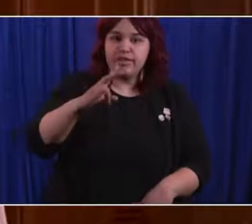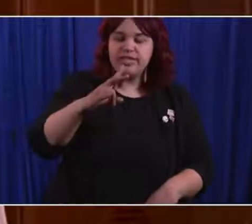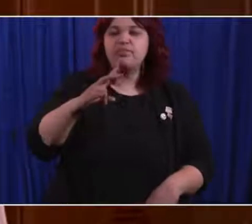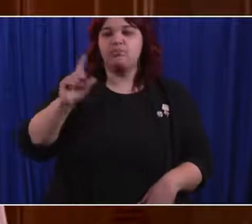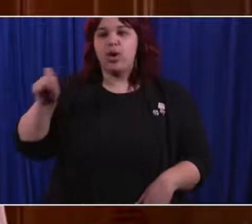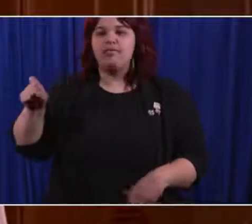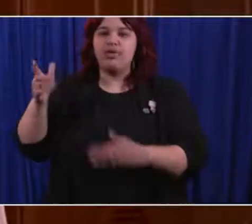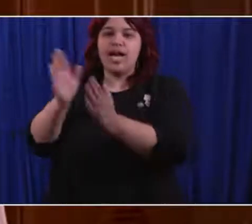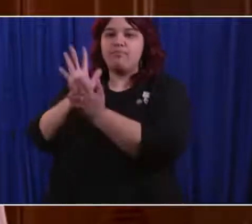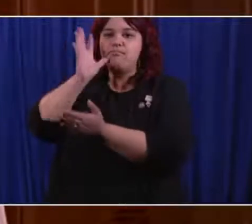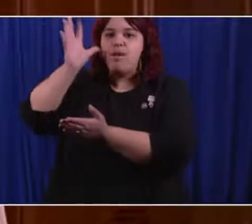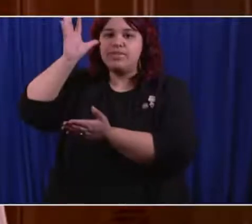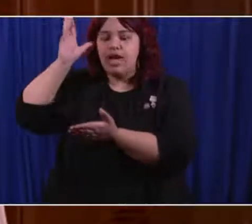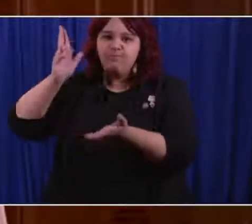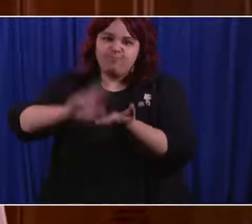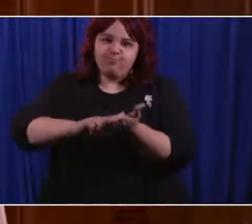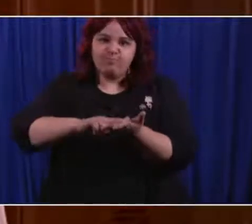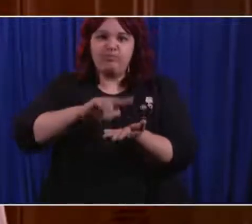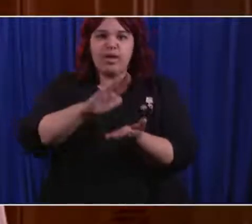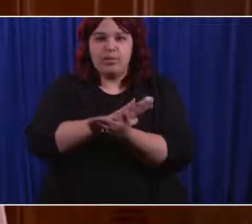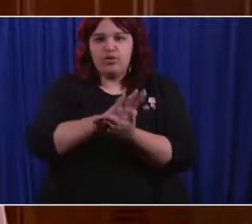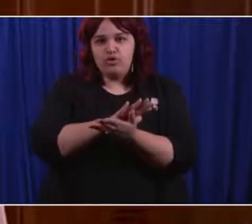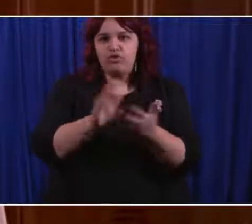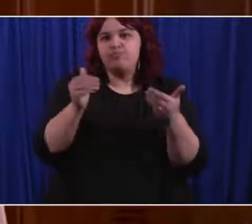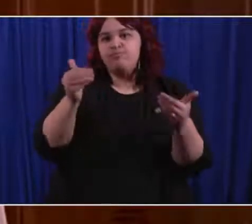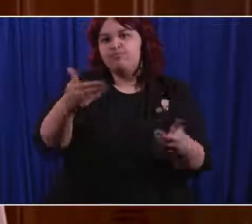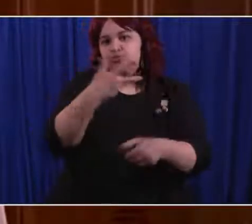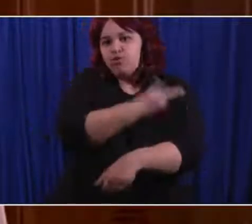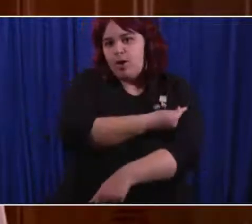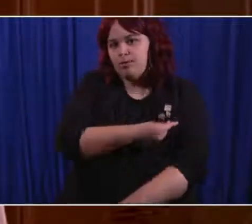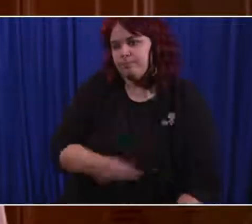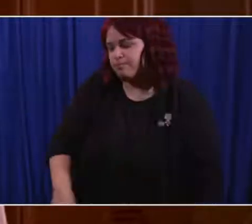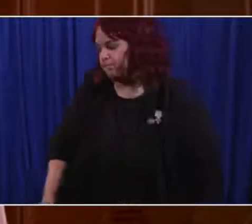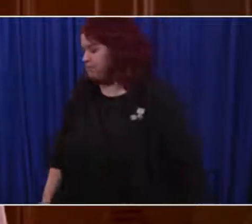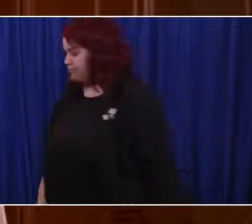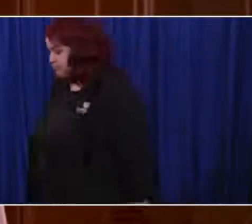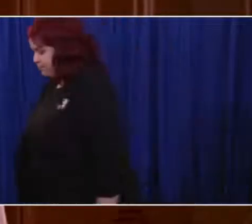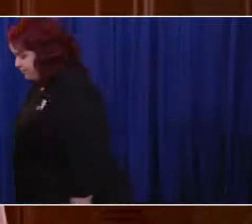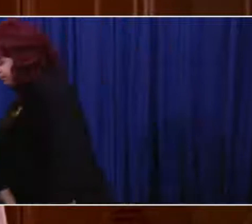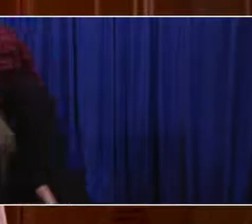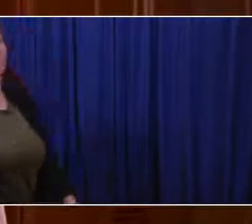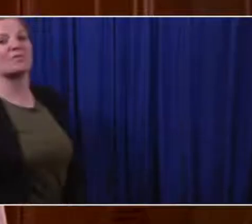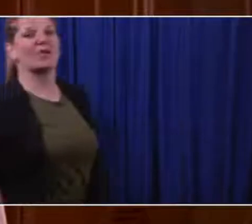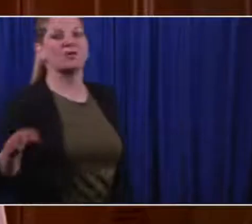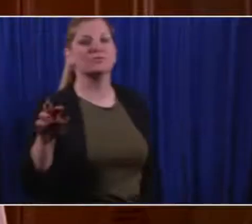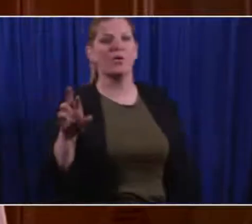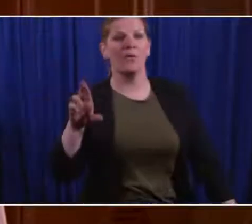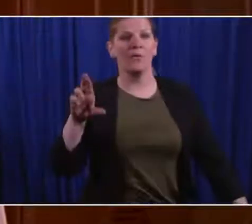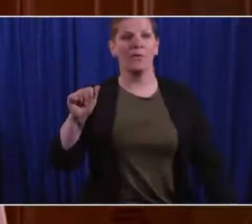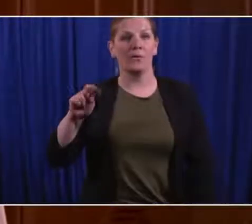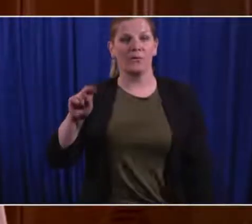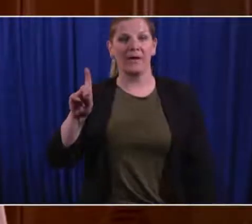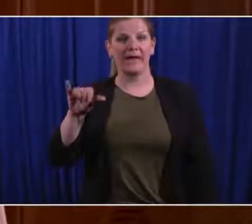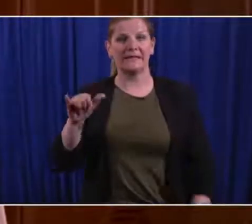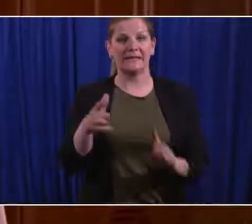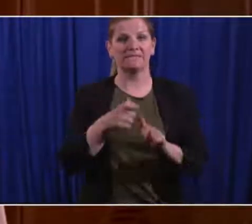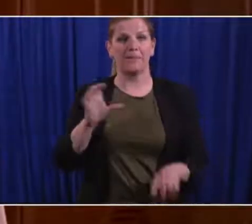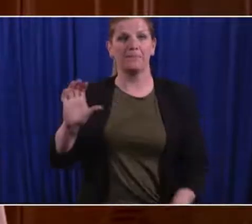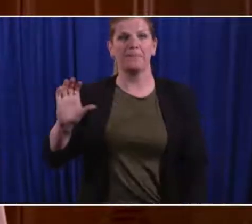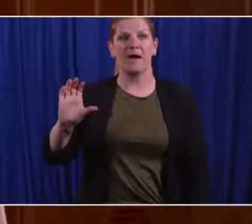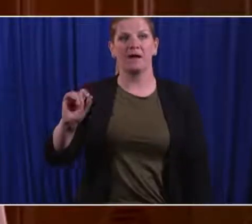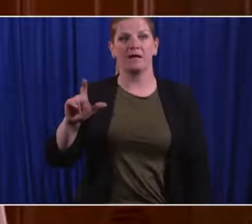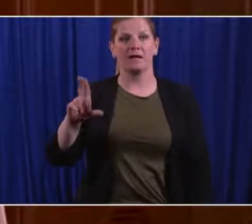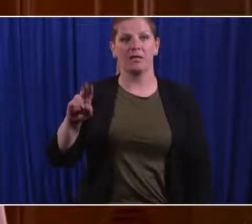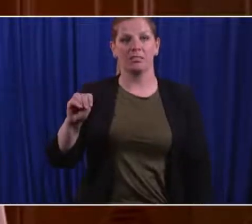Next question is from Randy Ludlow at the Columbus Dispatch. Hi, Randy. Good afternoon, Governor.